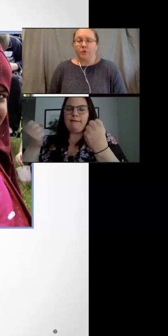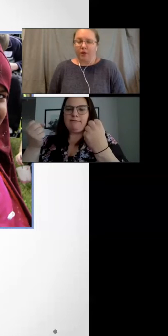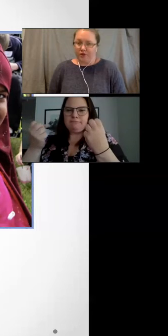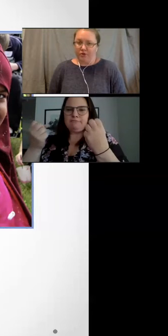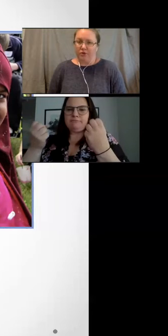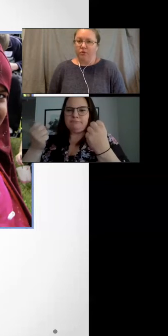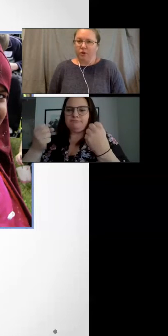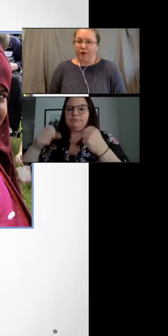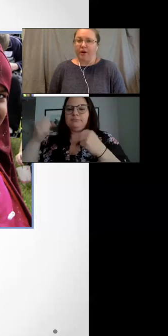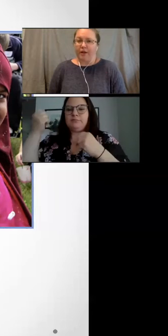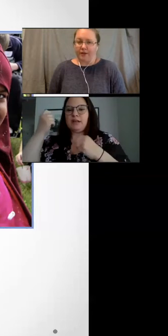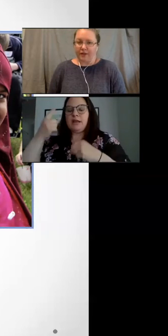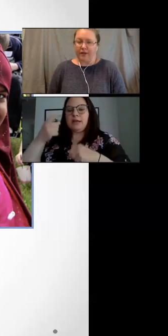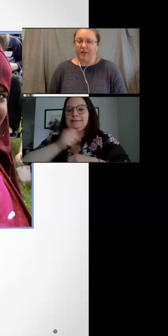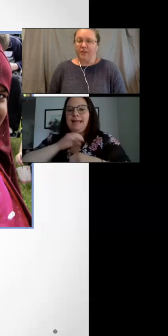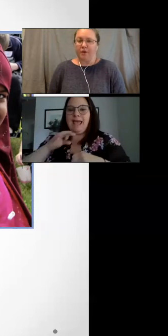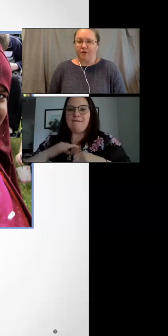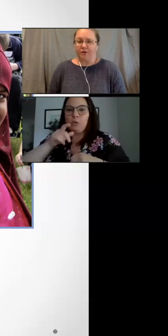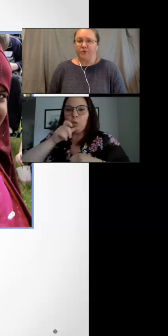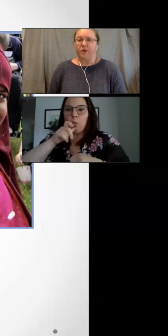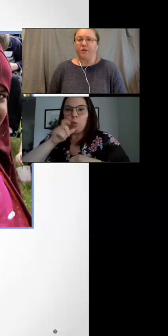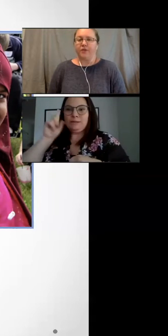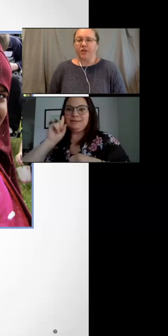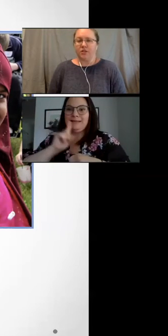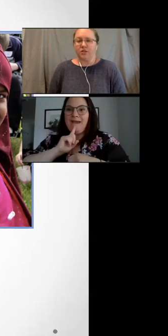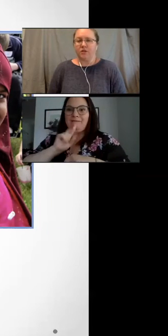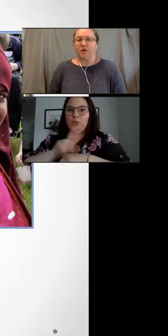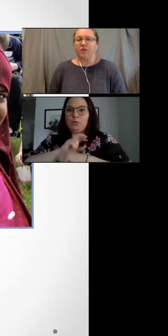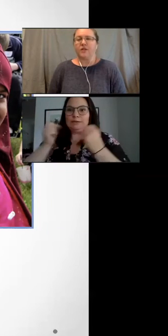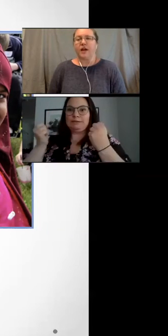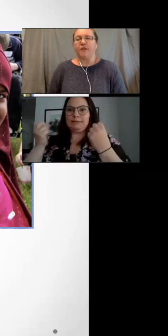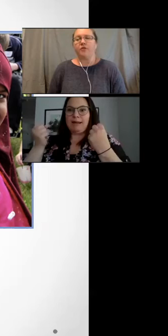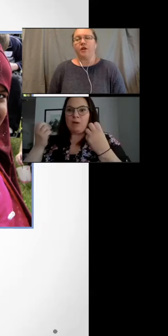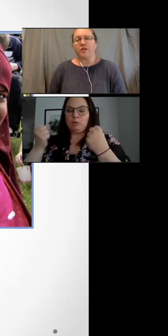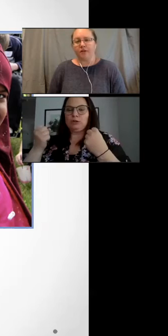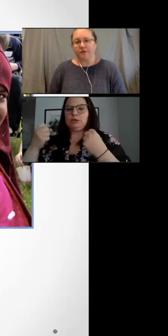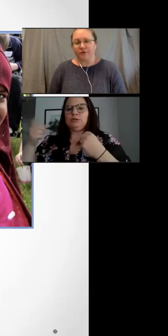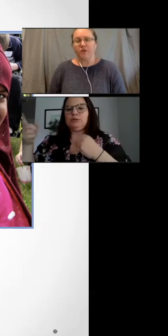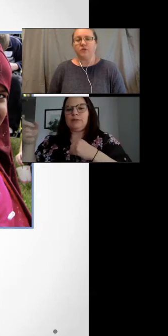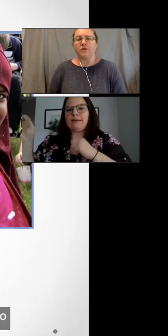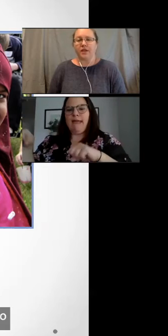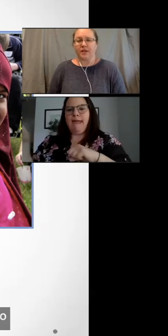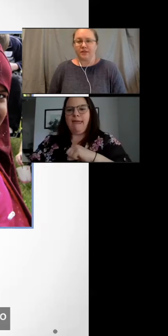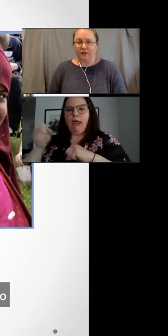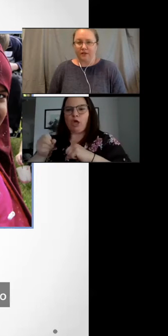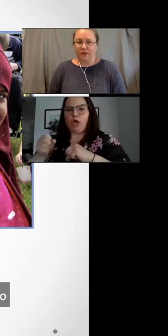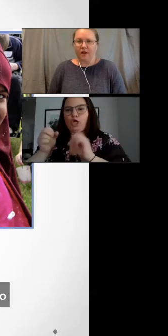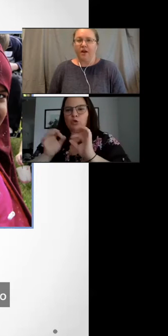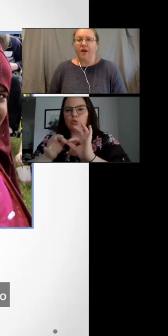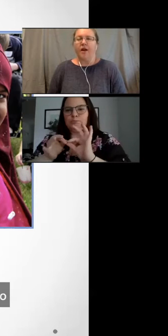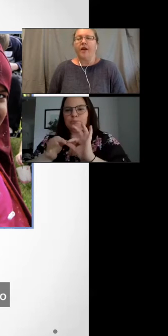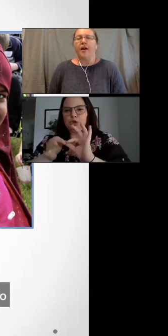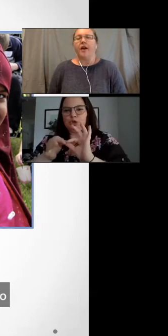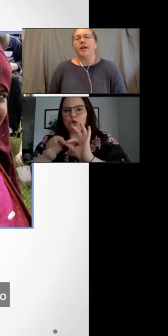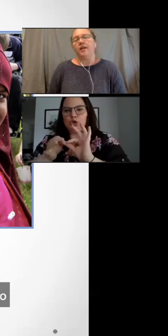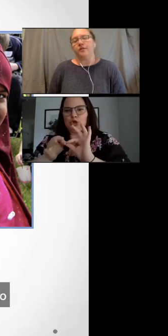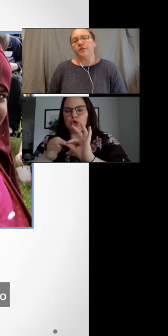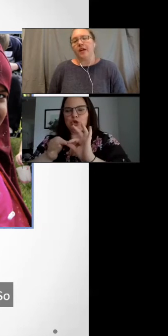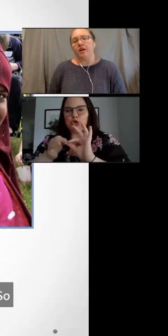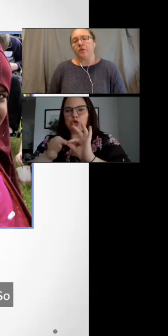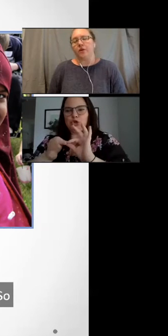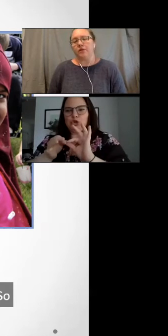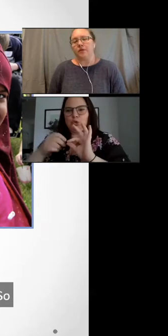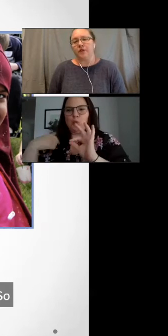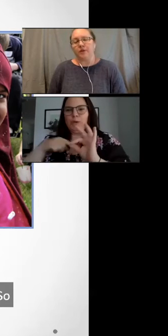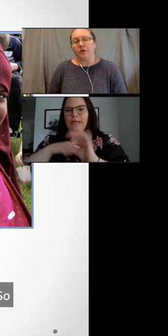So we also do require ASL as part of those qualifications. So our staff who are deaf use ASL. And if they